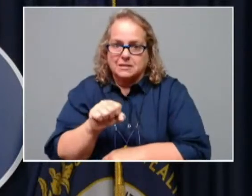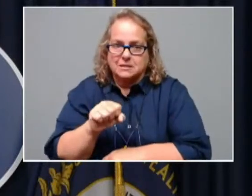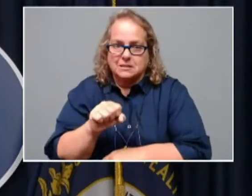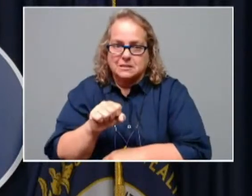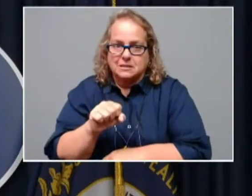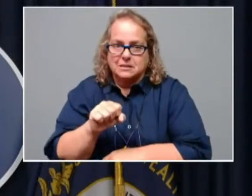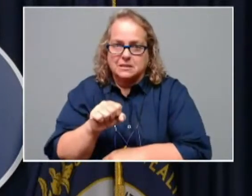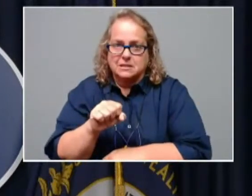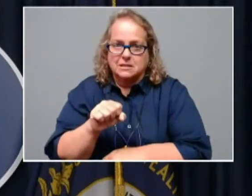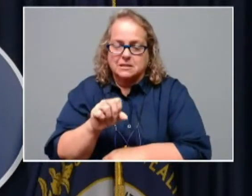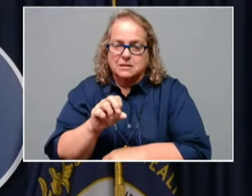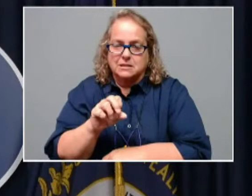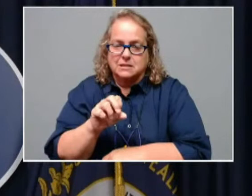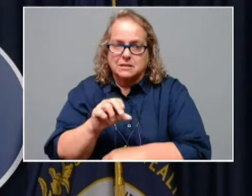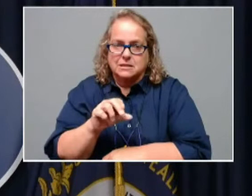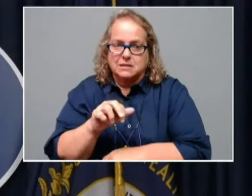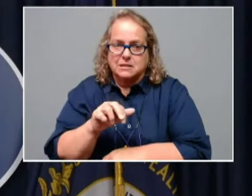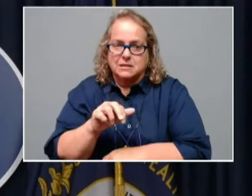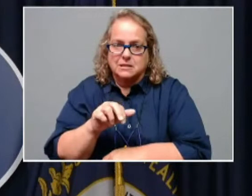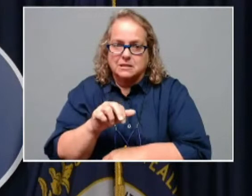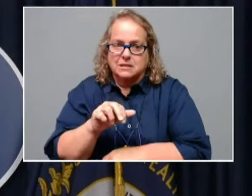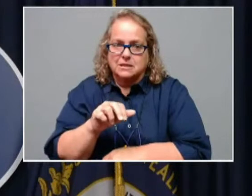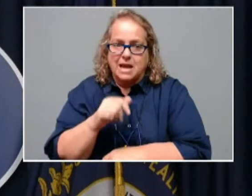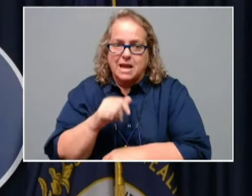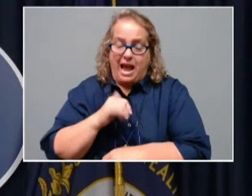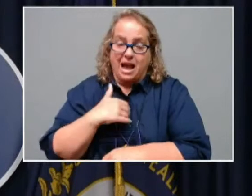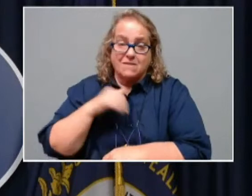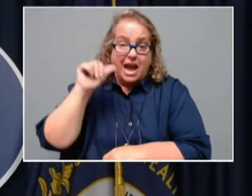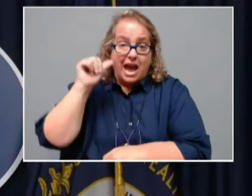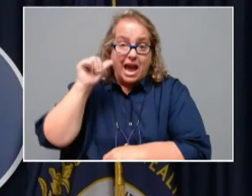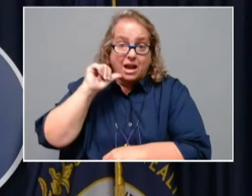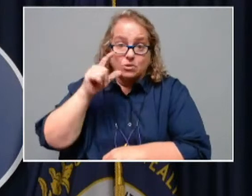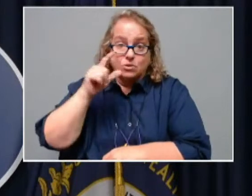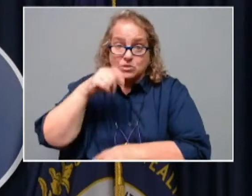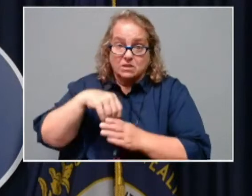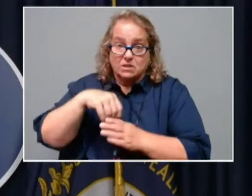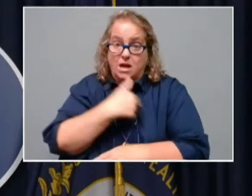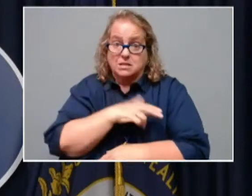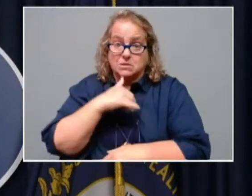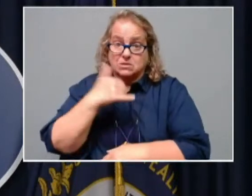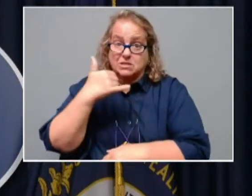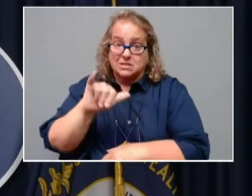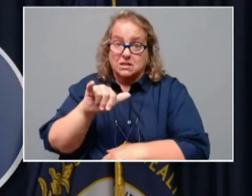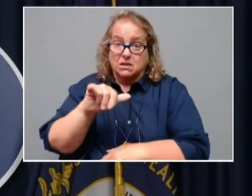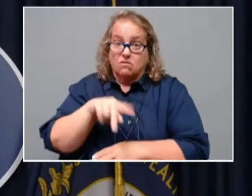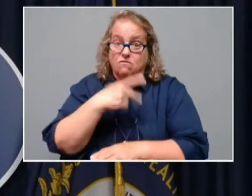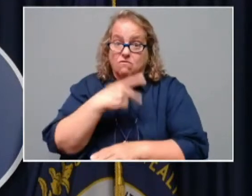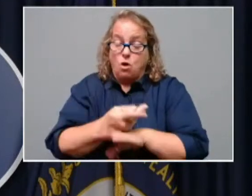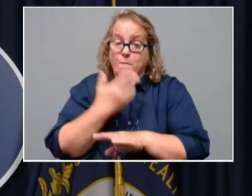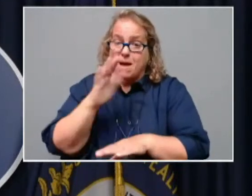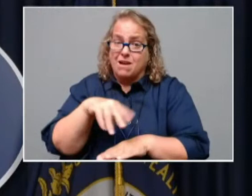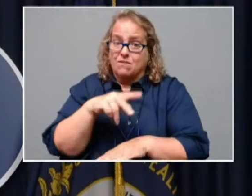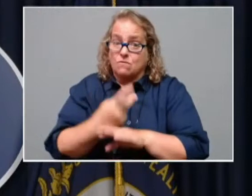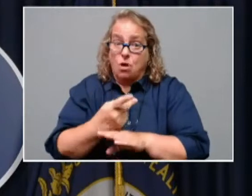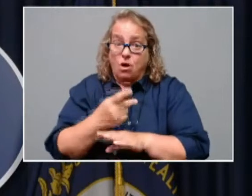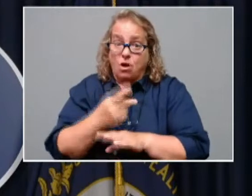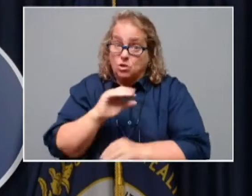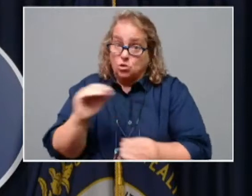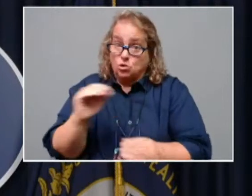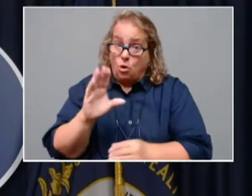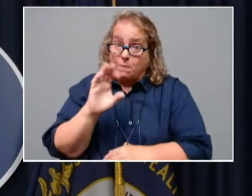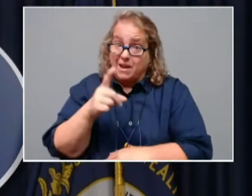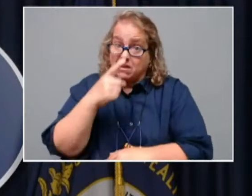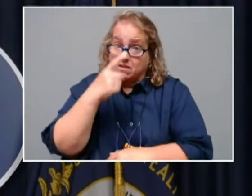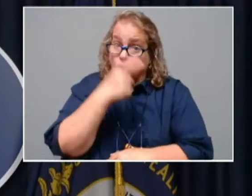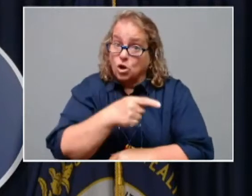a really bad fall and some emergency surgery. Bed wasn't available to her. She wouldn't be with us